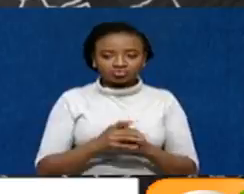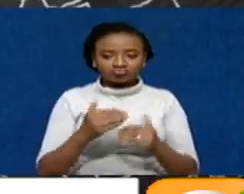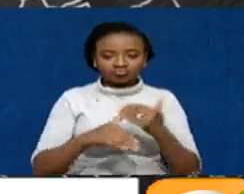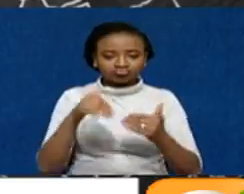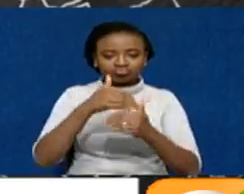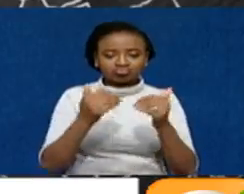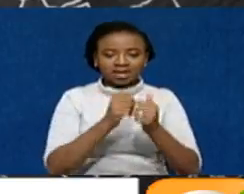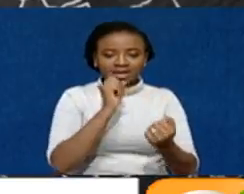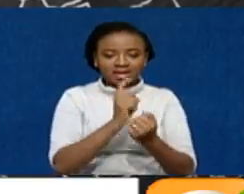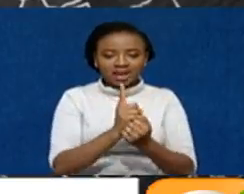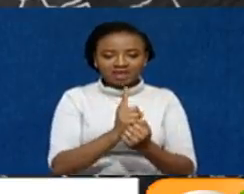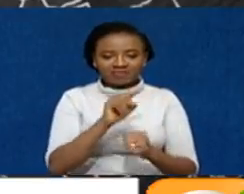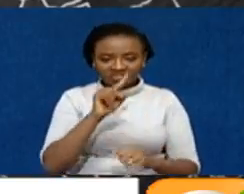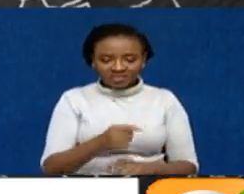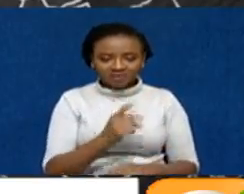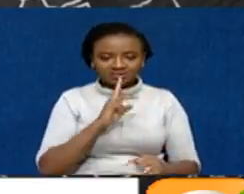11,578 new classrooms,